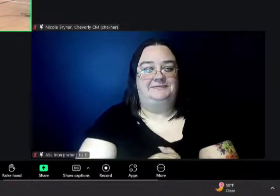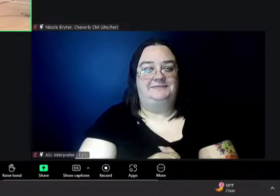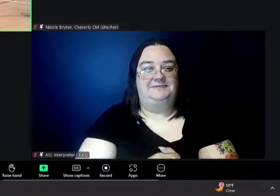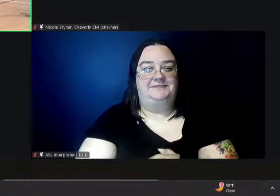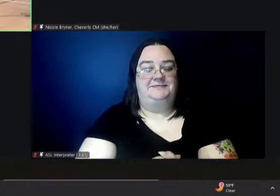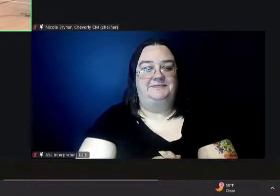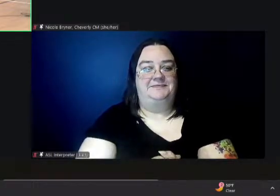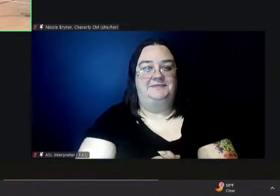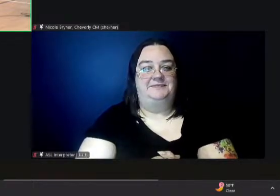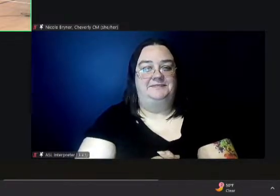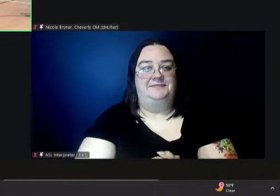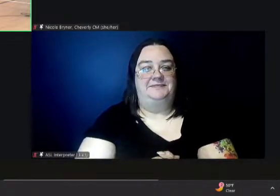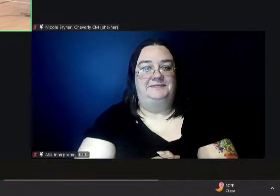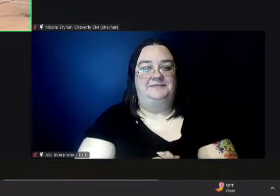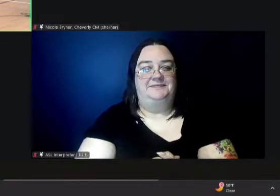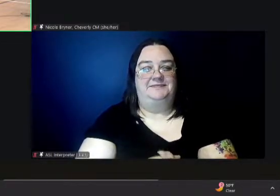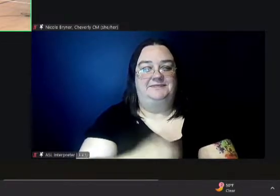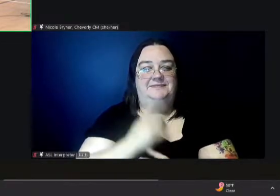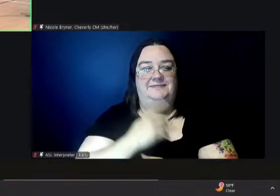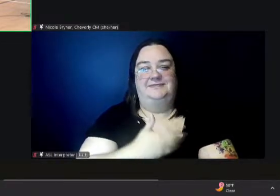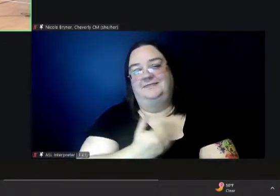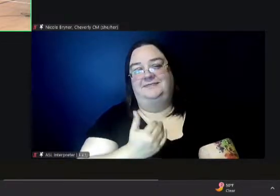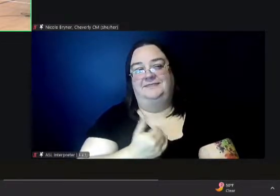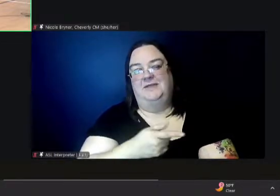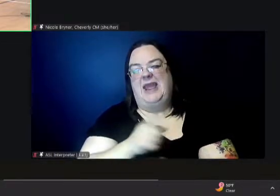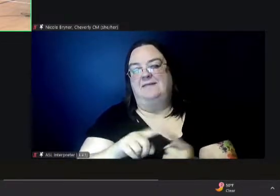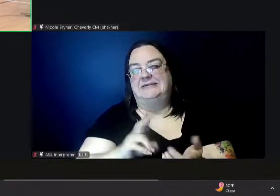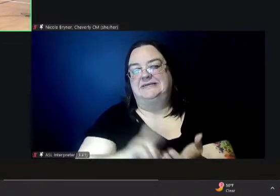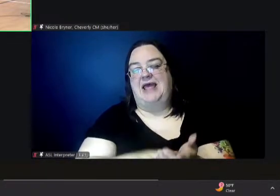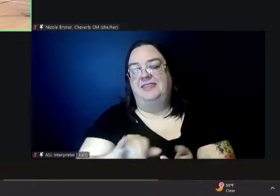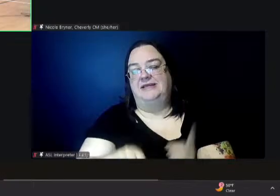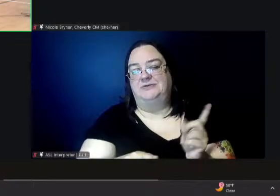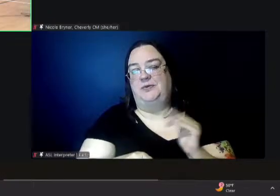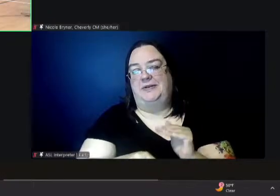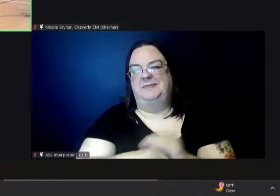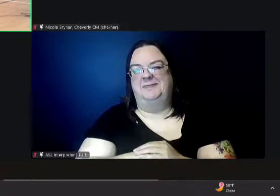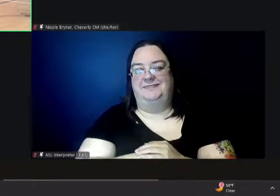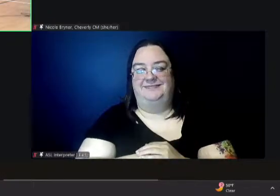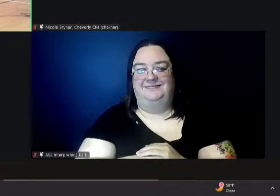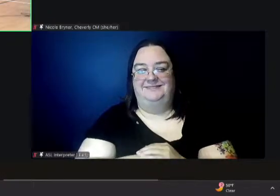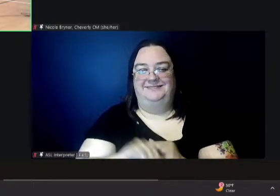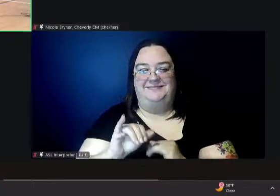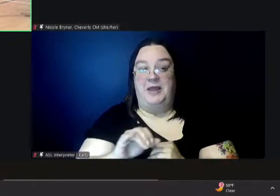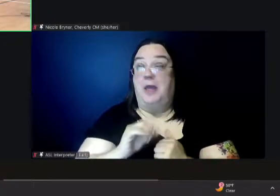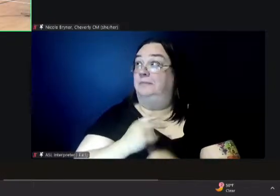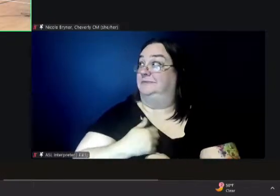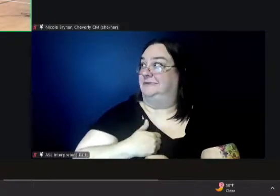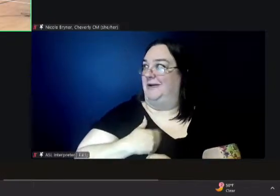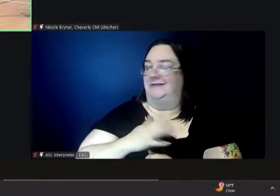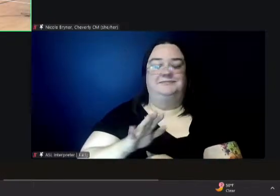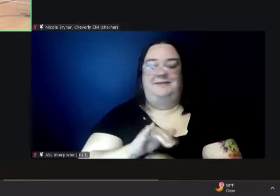No, stay here. You have to sign this. That's all right.